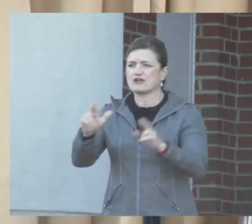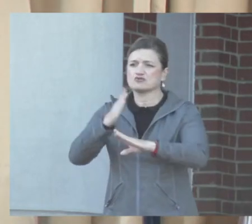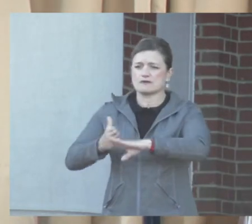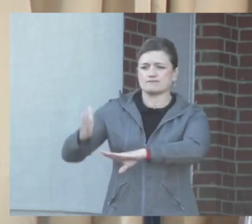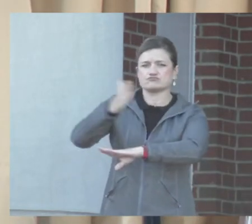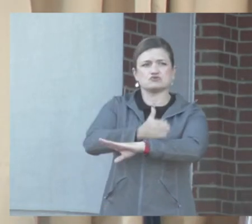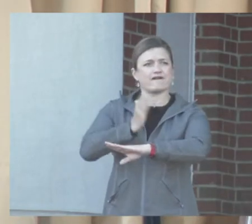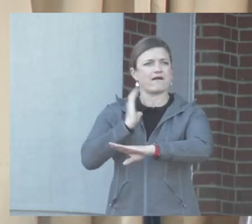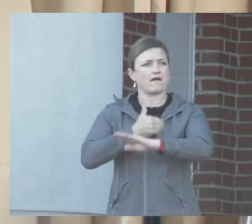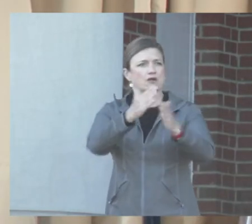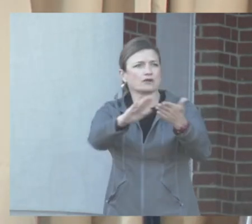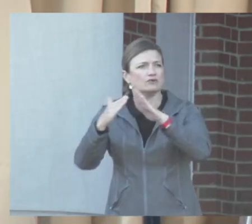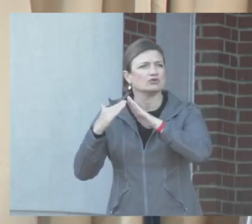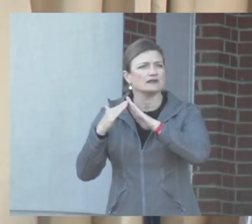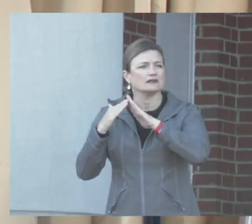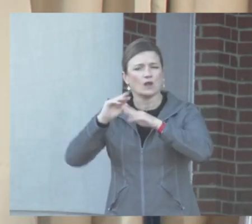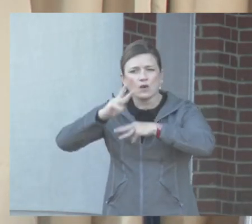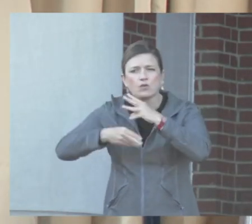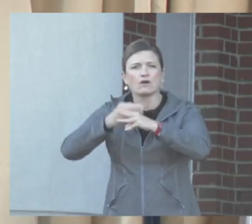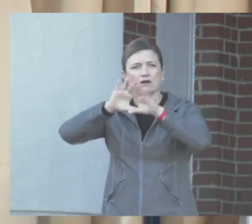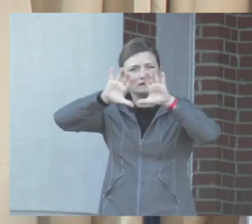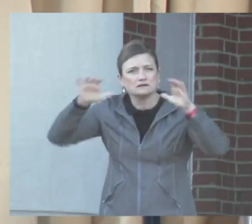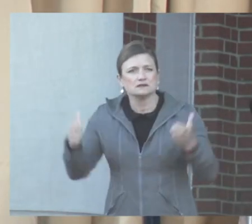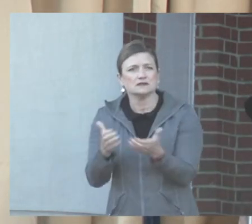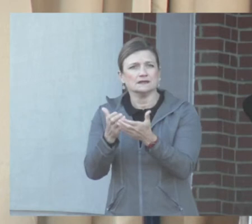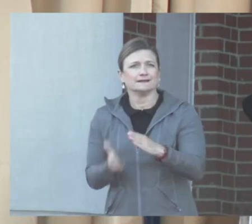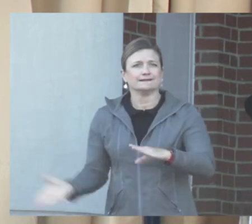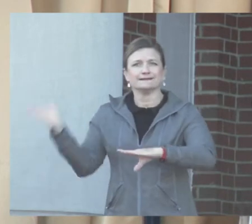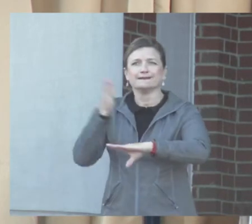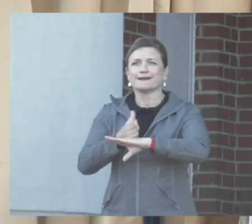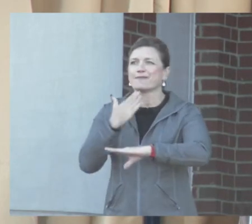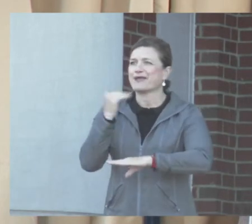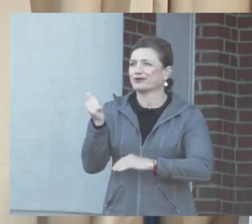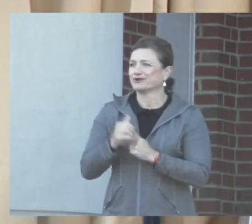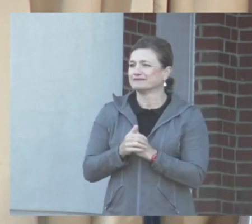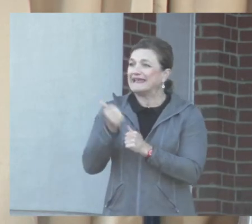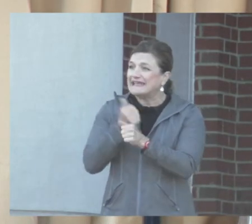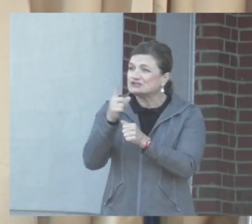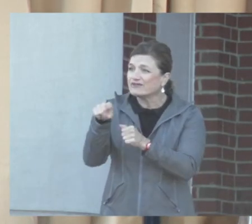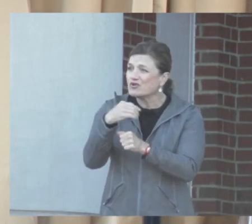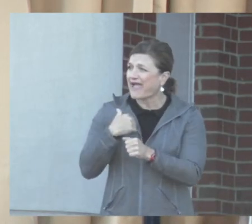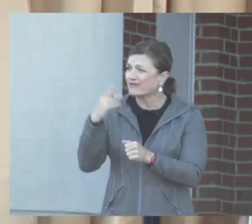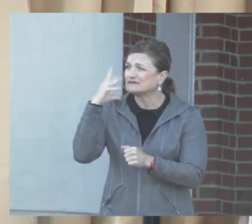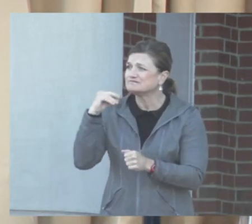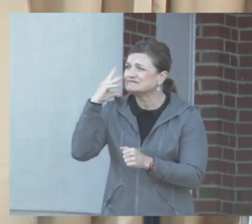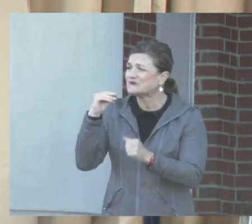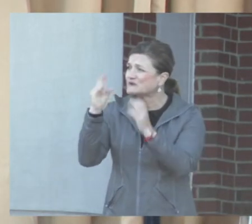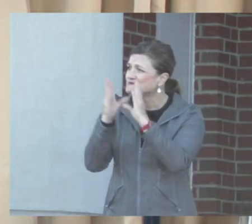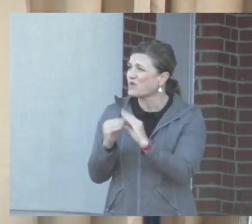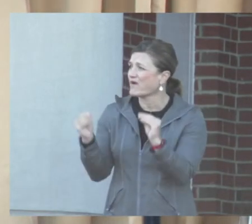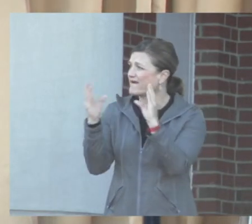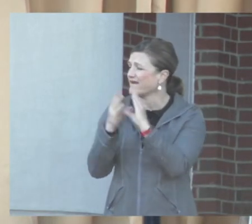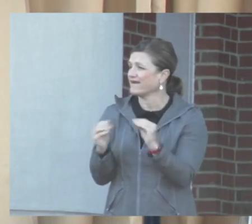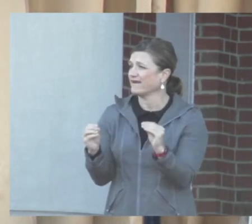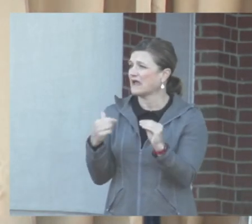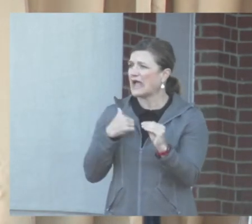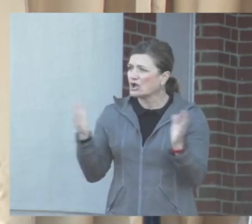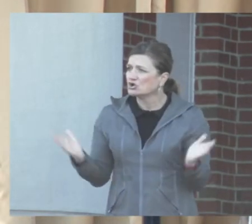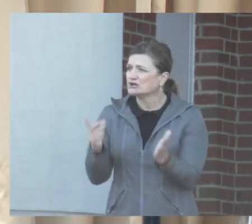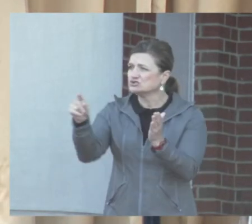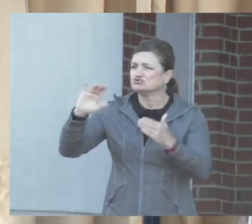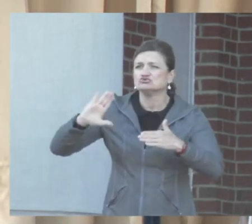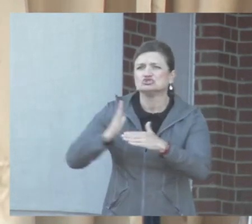better place to live and to work. Each of you has a story to tell, and I encourage you to share